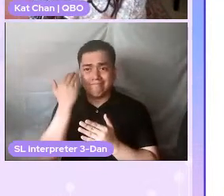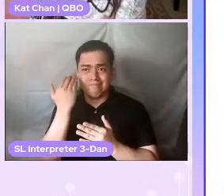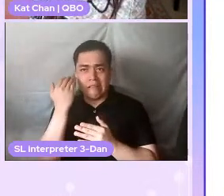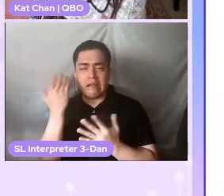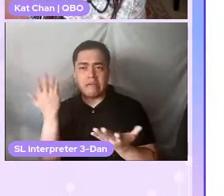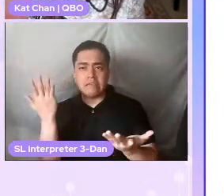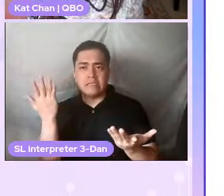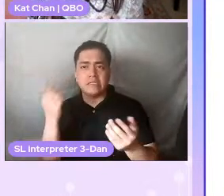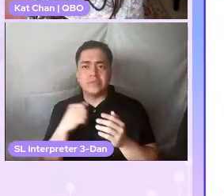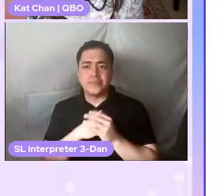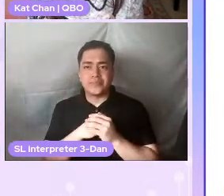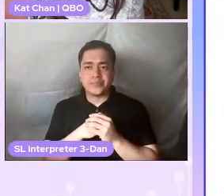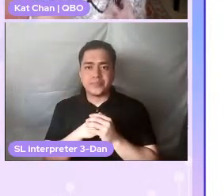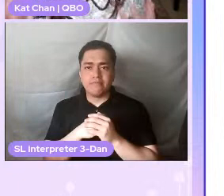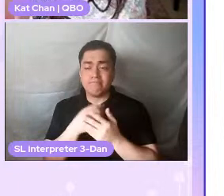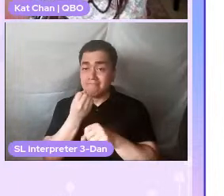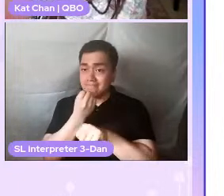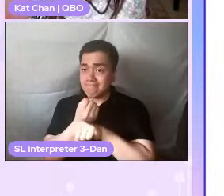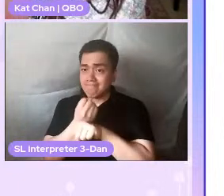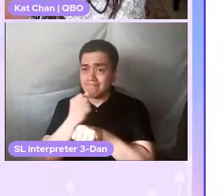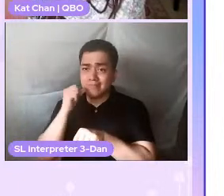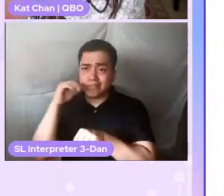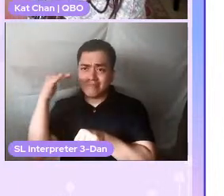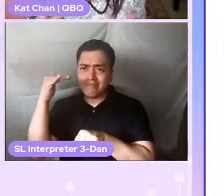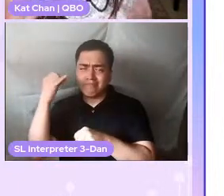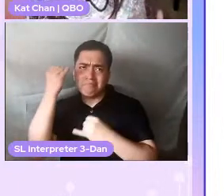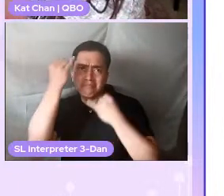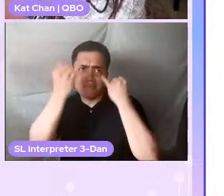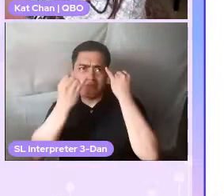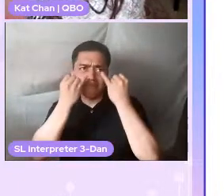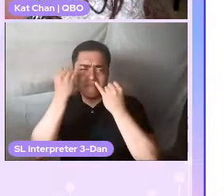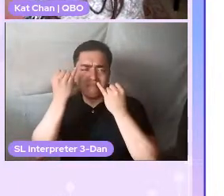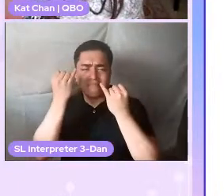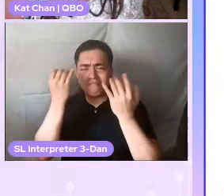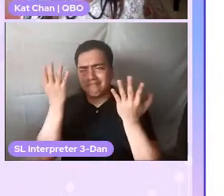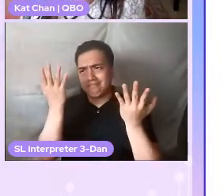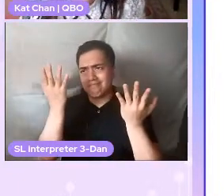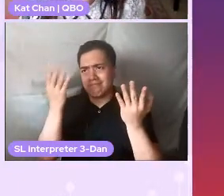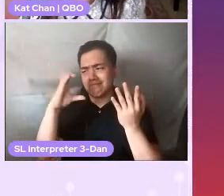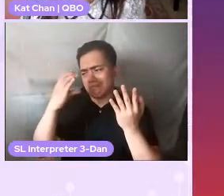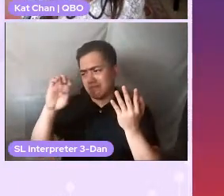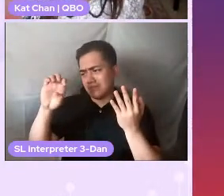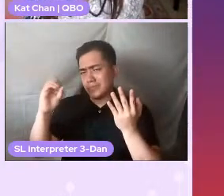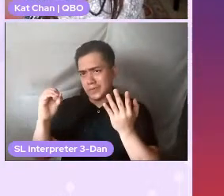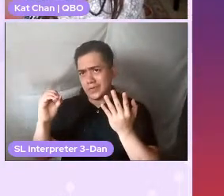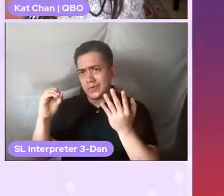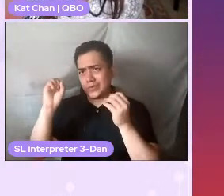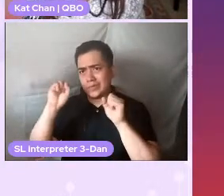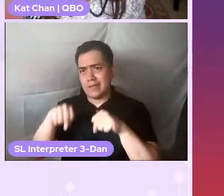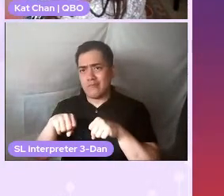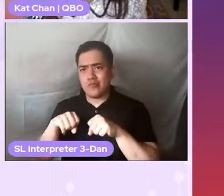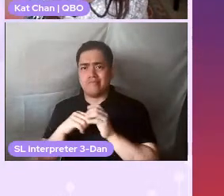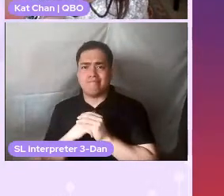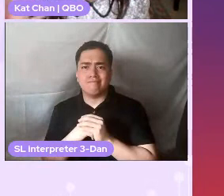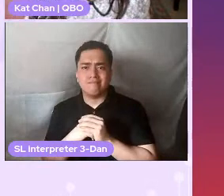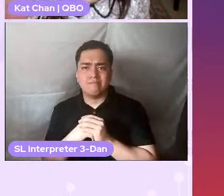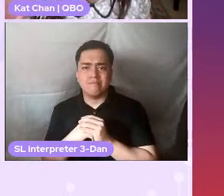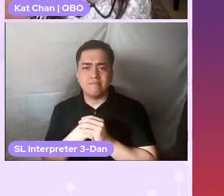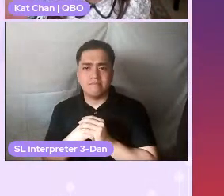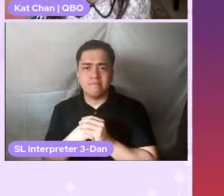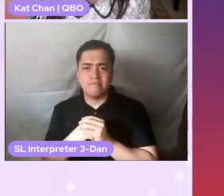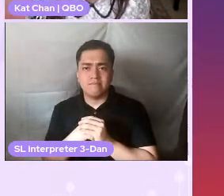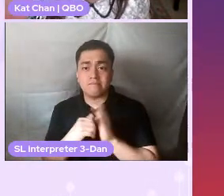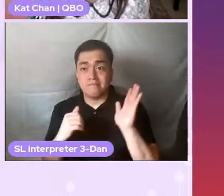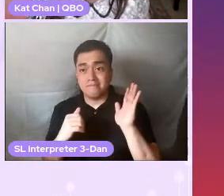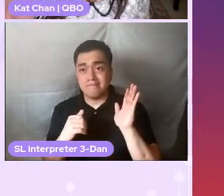of makes it difficult for women to imagine that they can be, you know, CEOs themselves, right? So, you know, like, I think